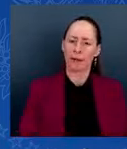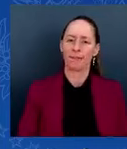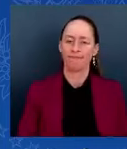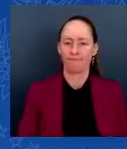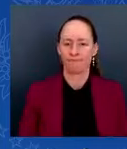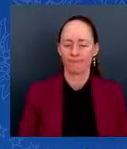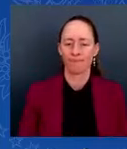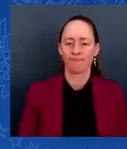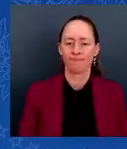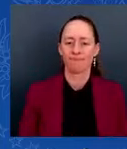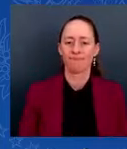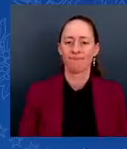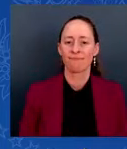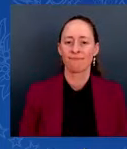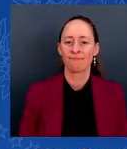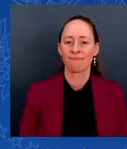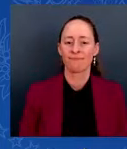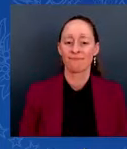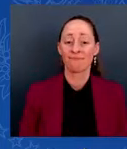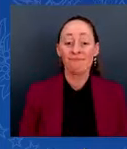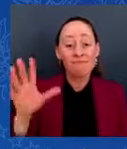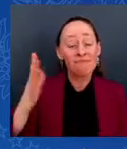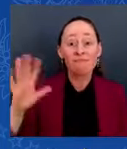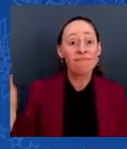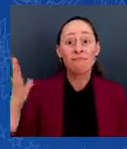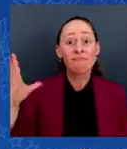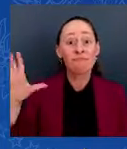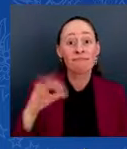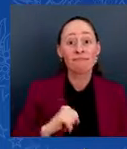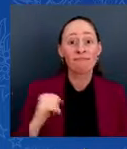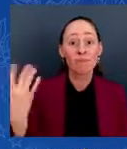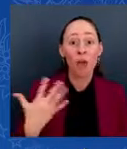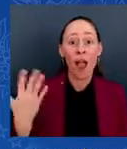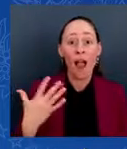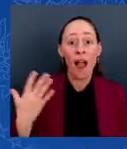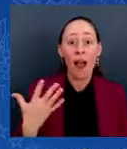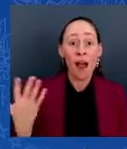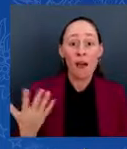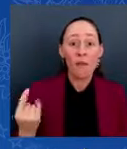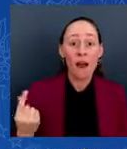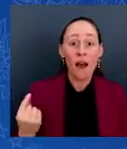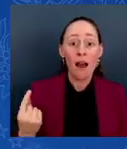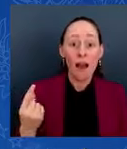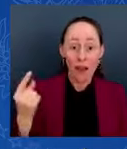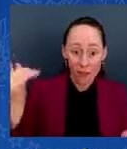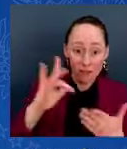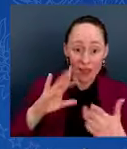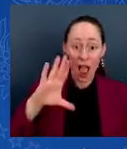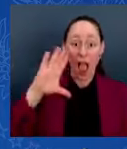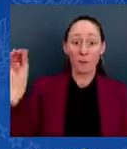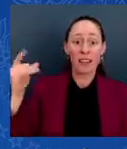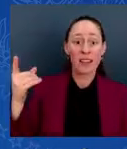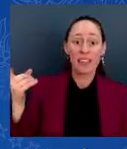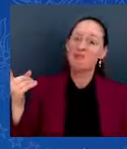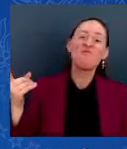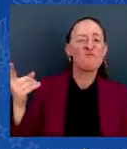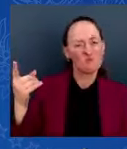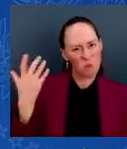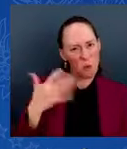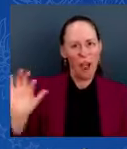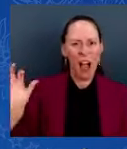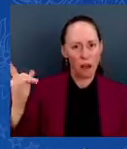surprise. Big Pharma doesn't want this to happen at all. The pharmaceutical industry last year